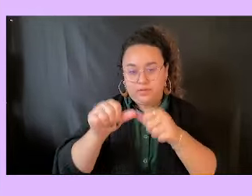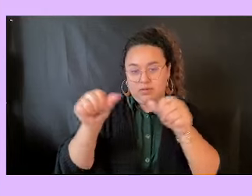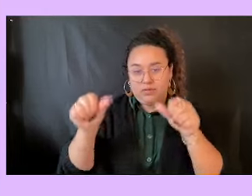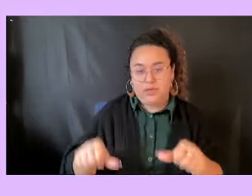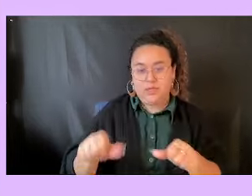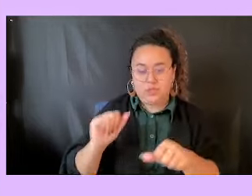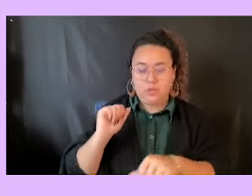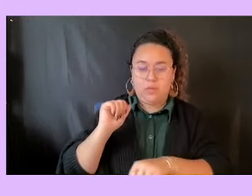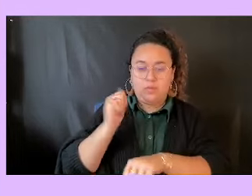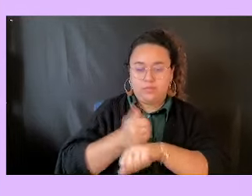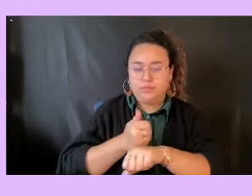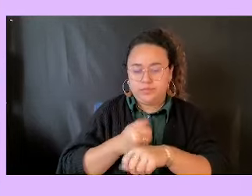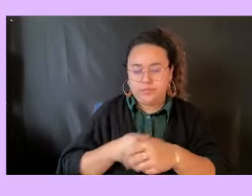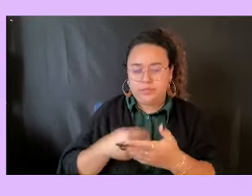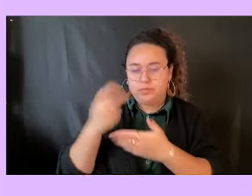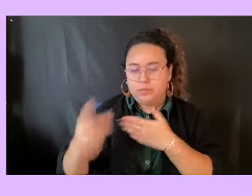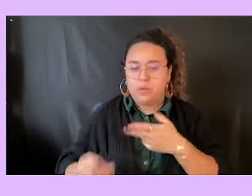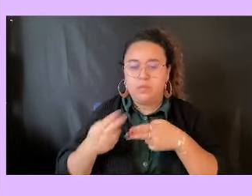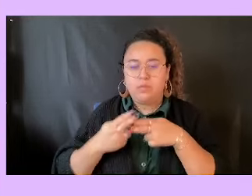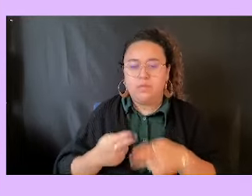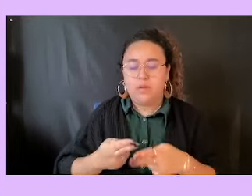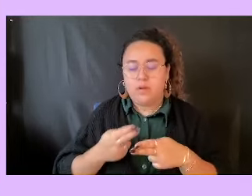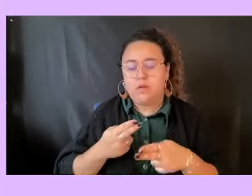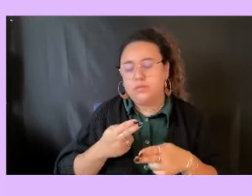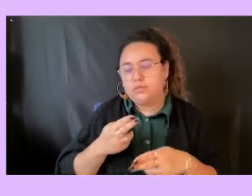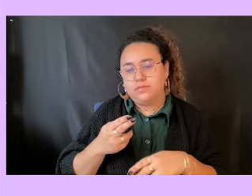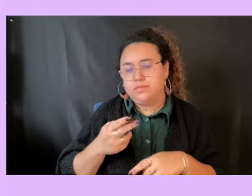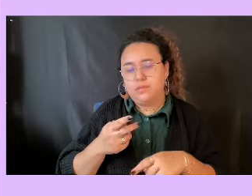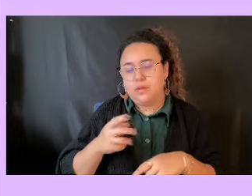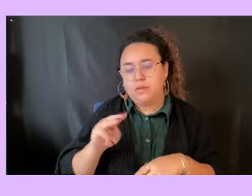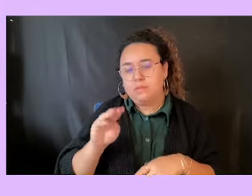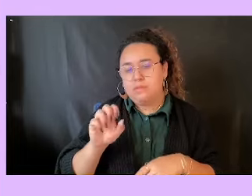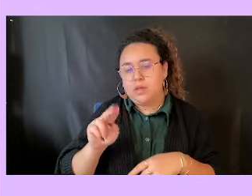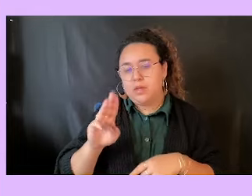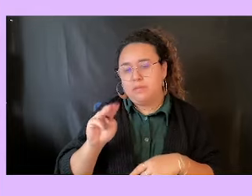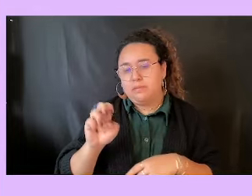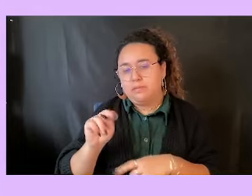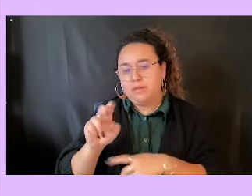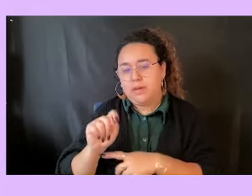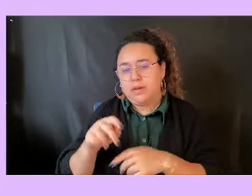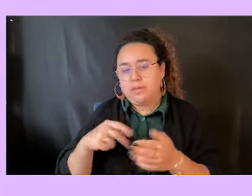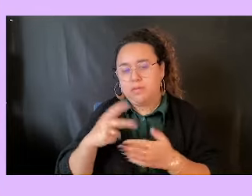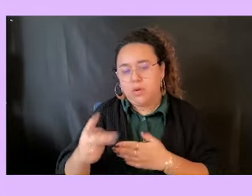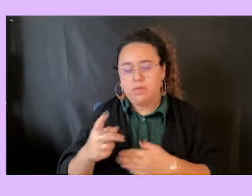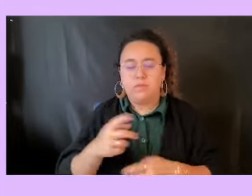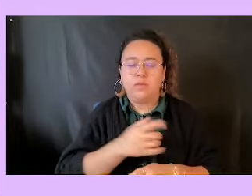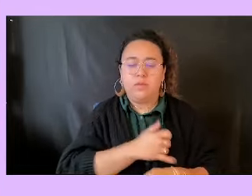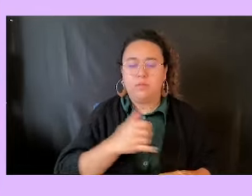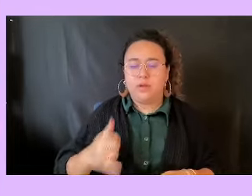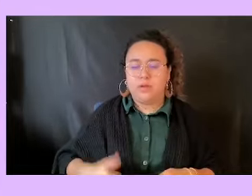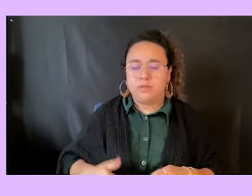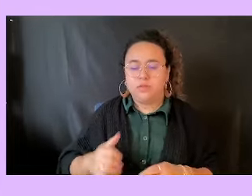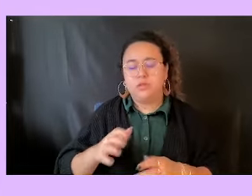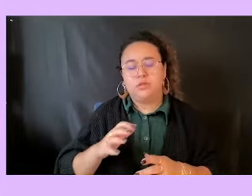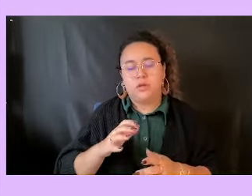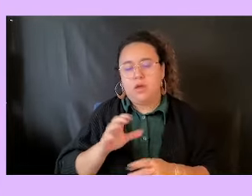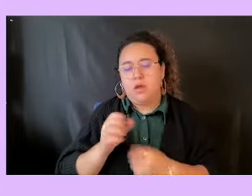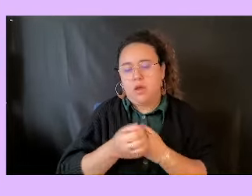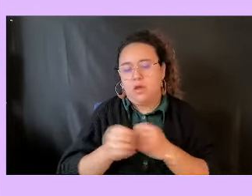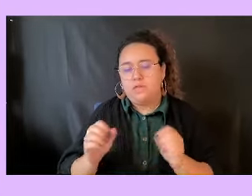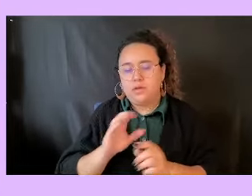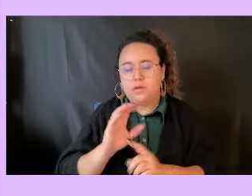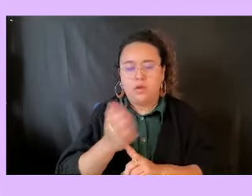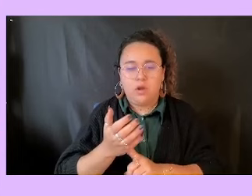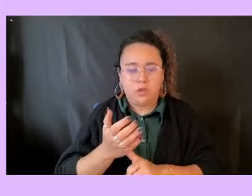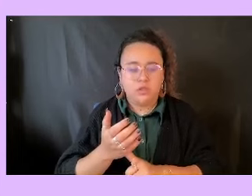is comes from the Mayor's Office of Arts and Culture, funded by the Mellon Foundation, examining monuments and memorials. And it's funding, in a way that I'm